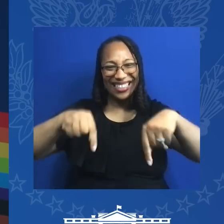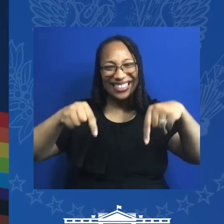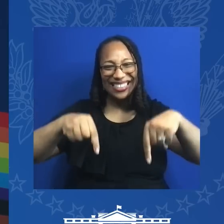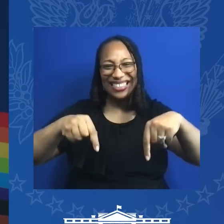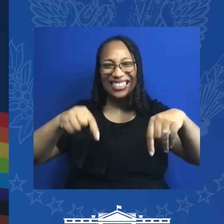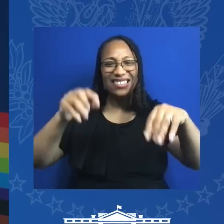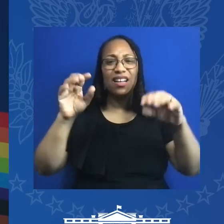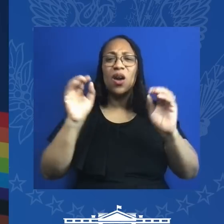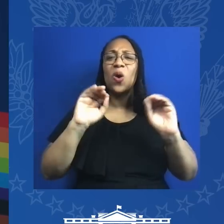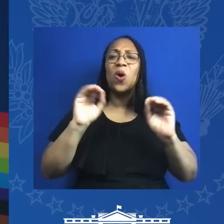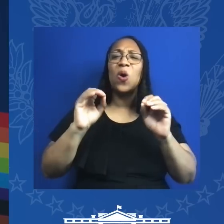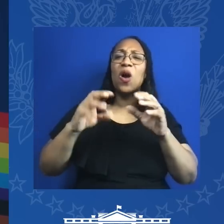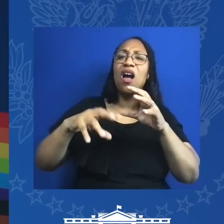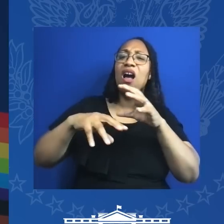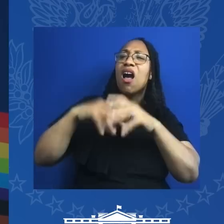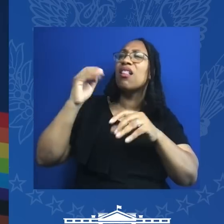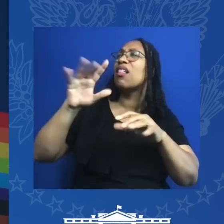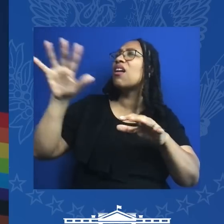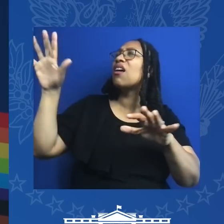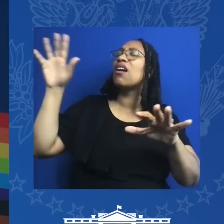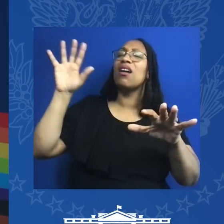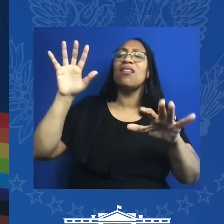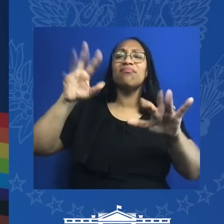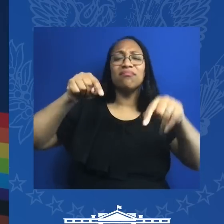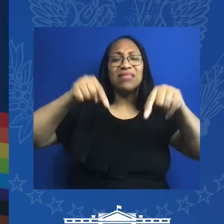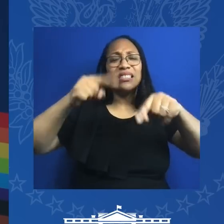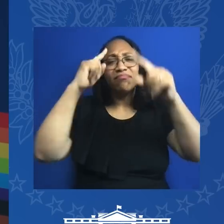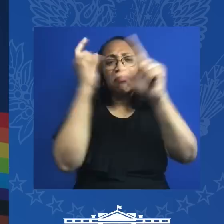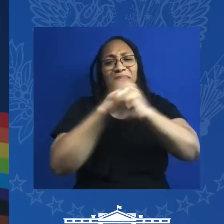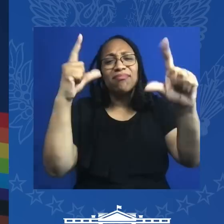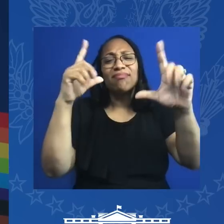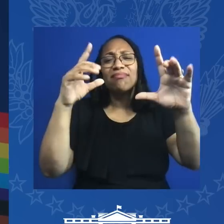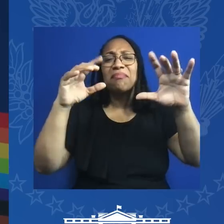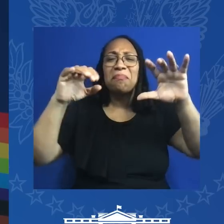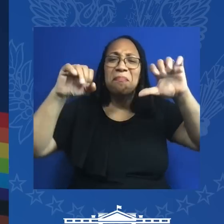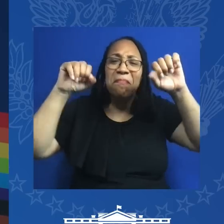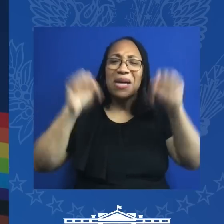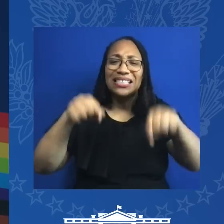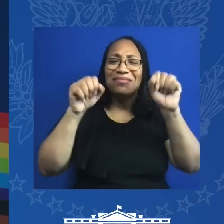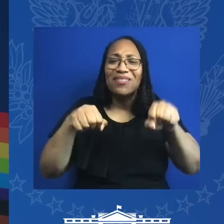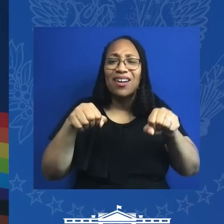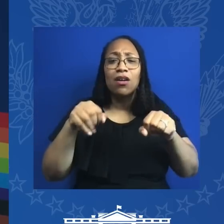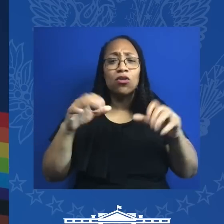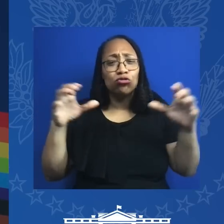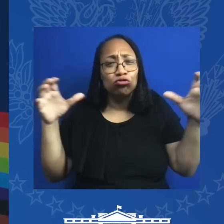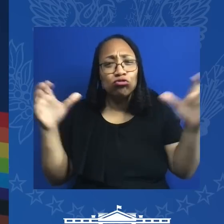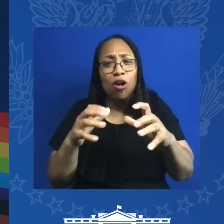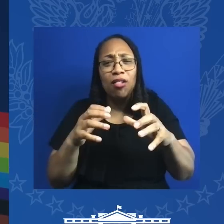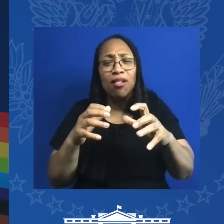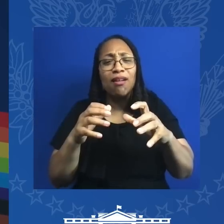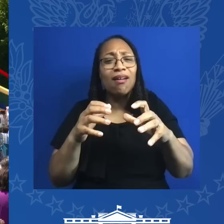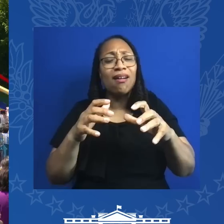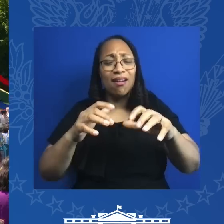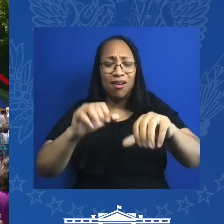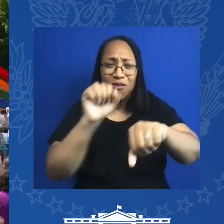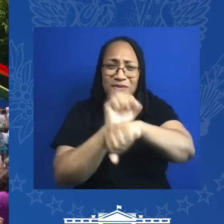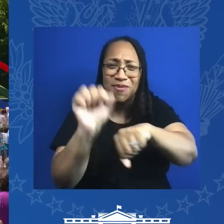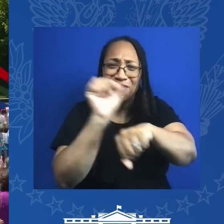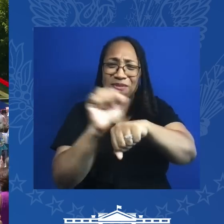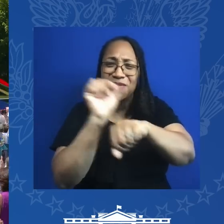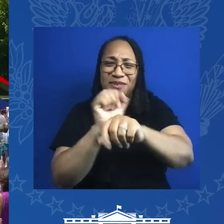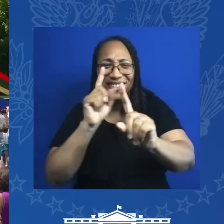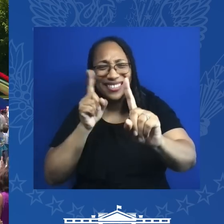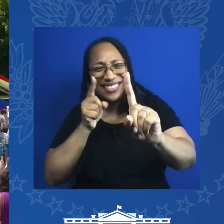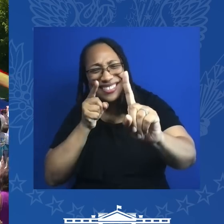to do it together as you're doing today. We shall get better every single year. Happy Pride. Enjoy